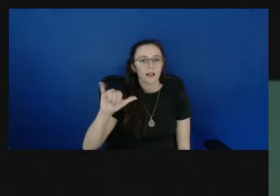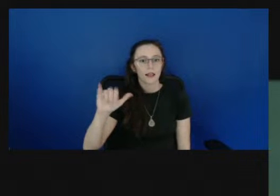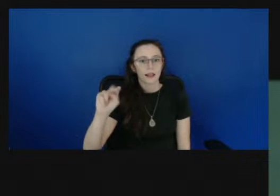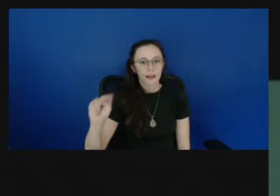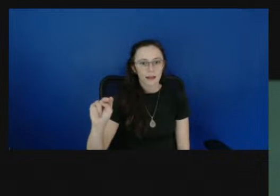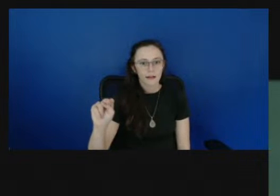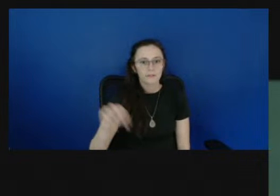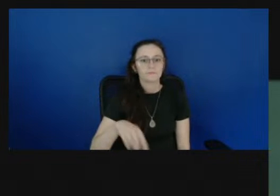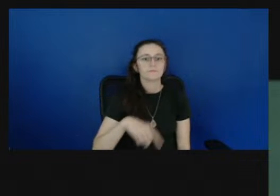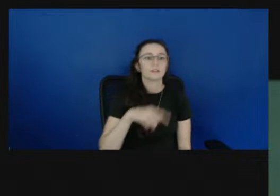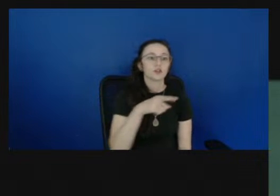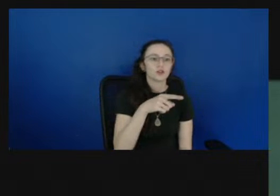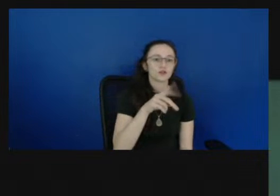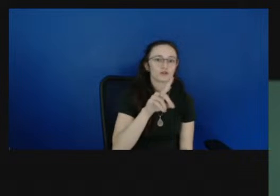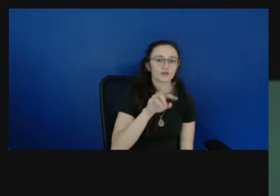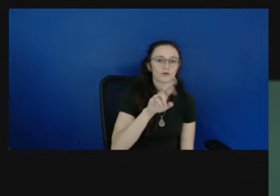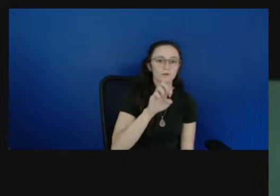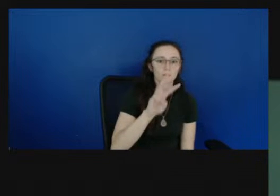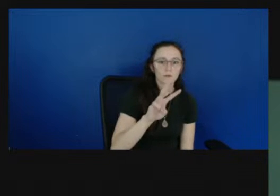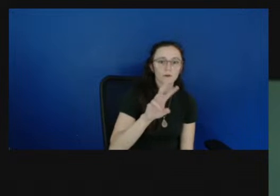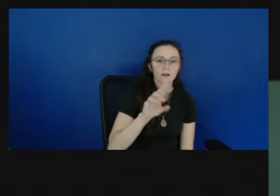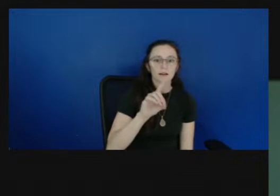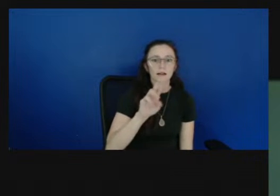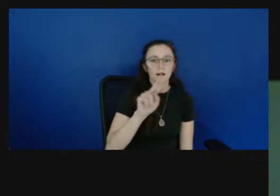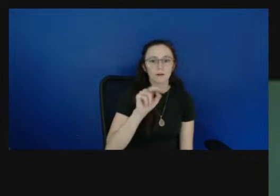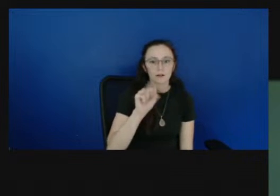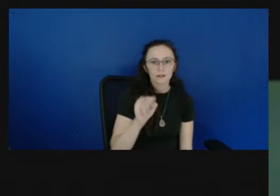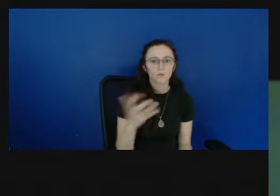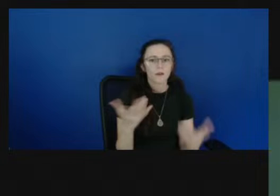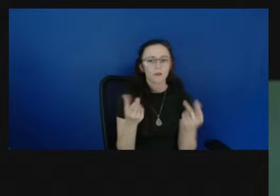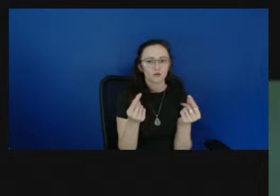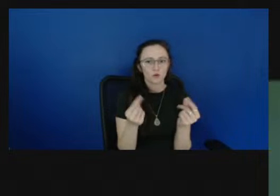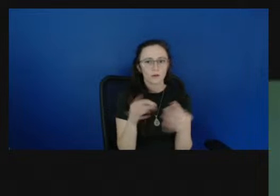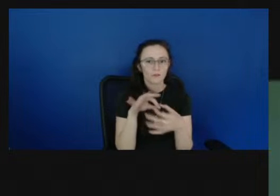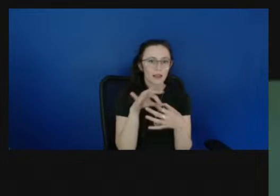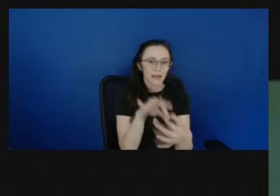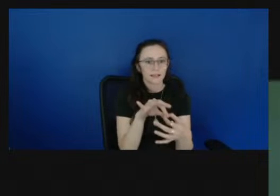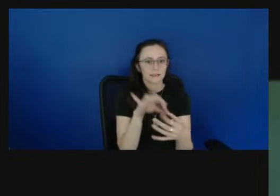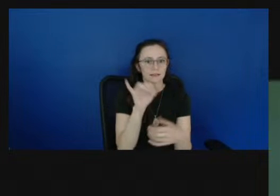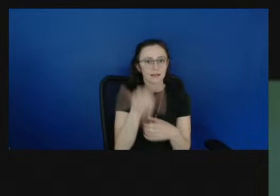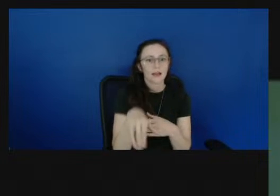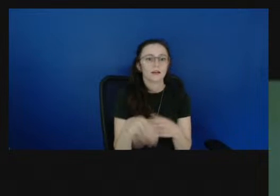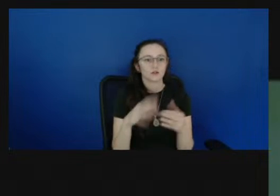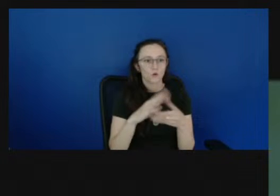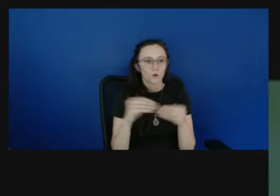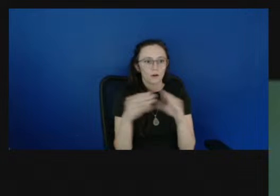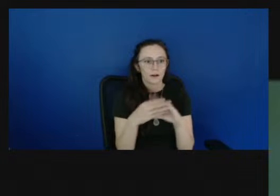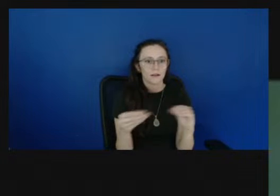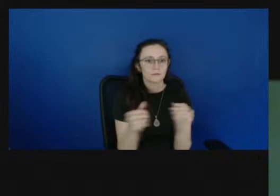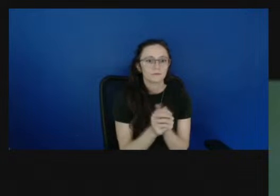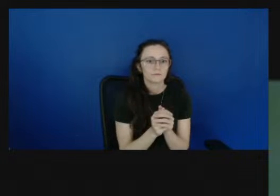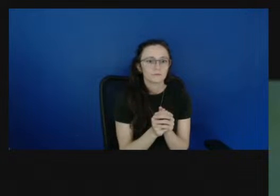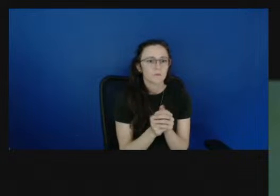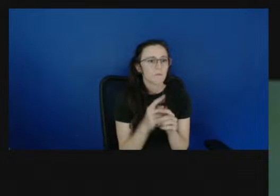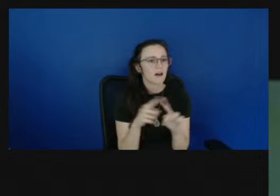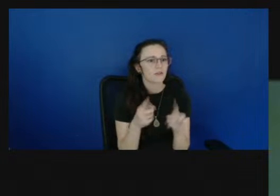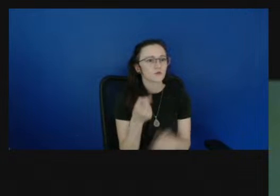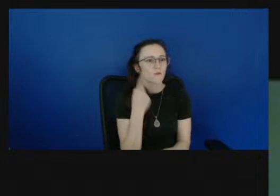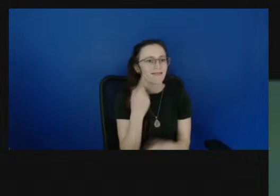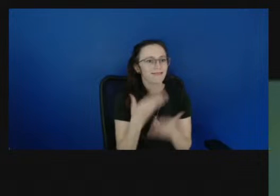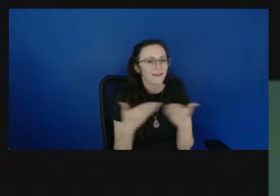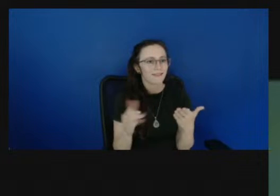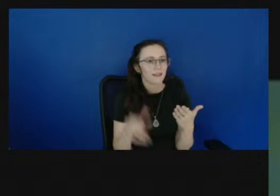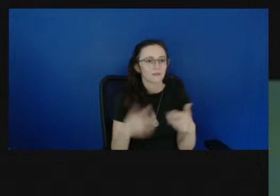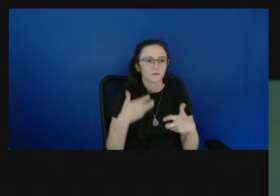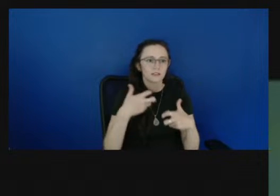shed light on the story. But there's one interesting observation made in 1924 that makes it kind of tough to accept